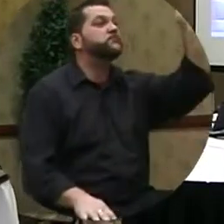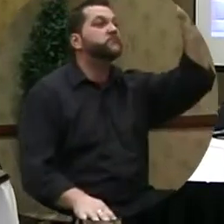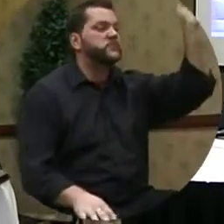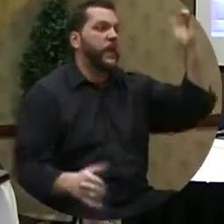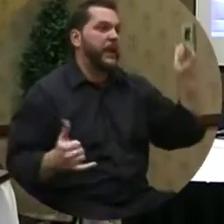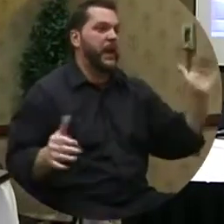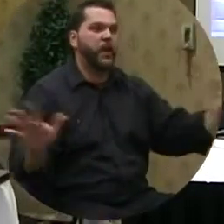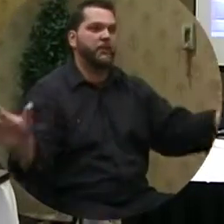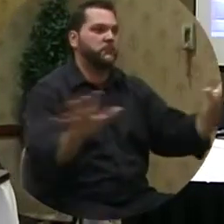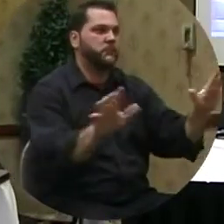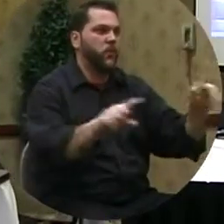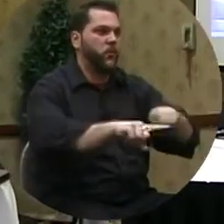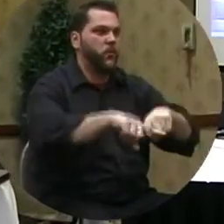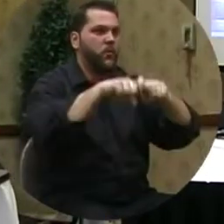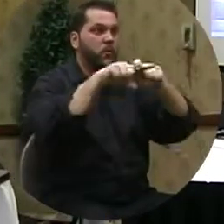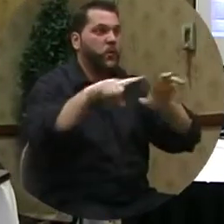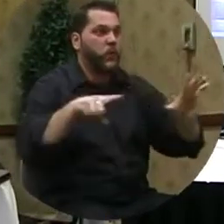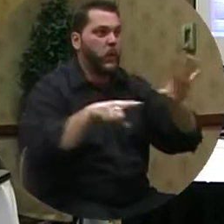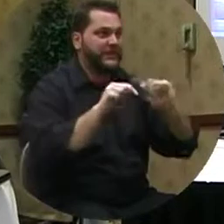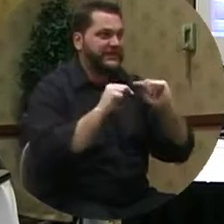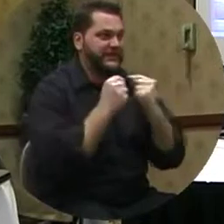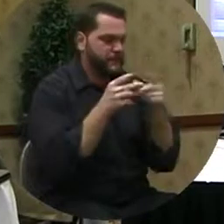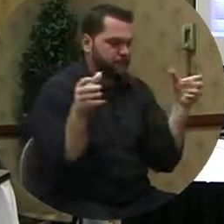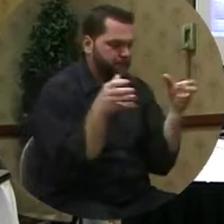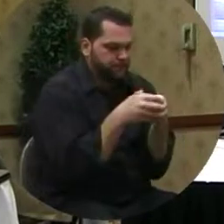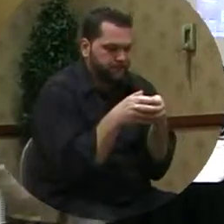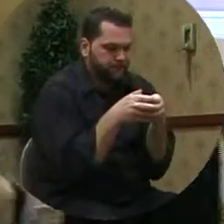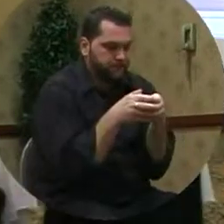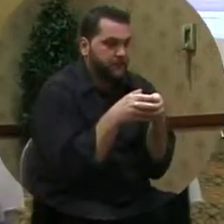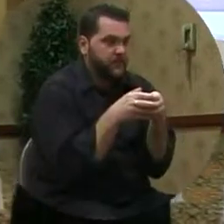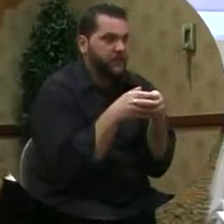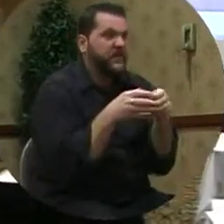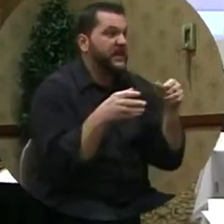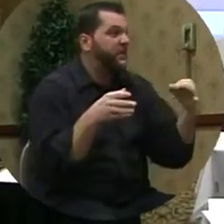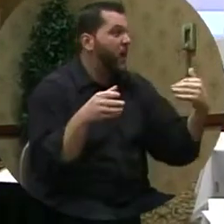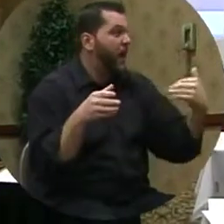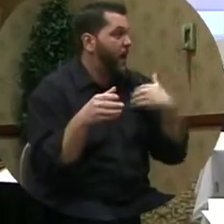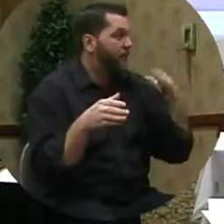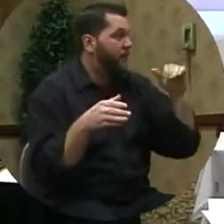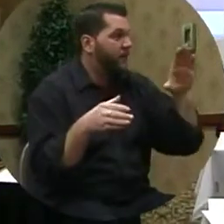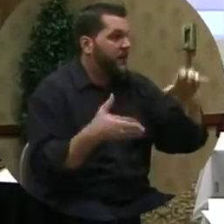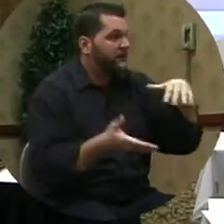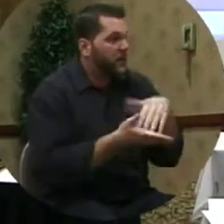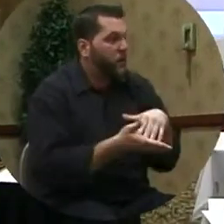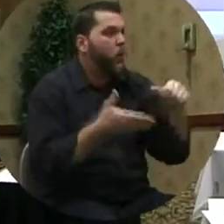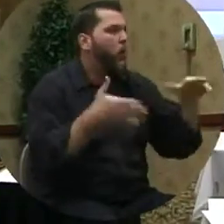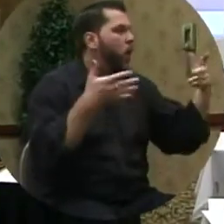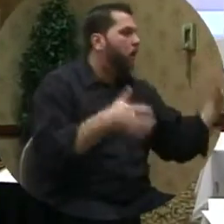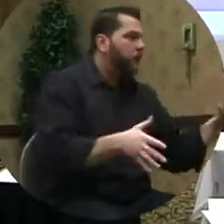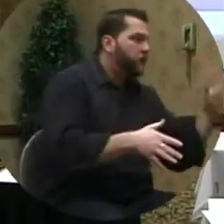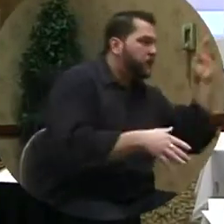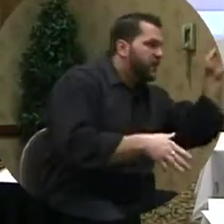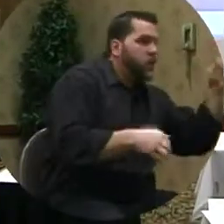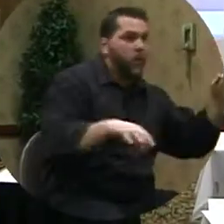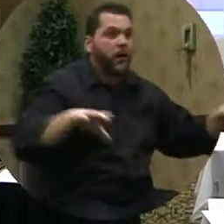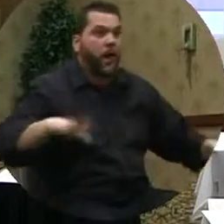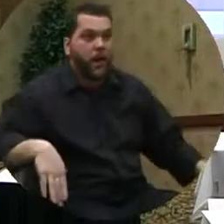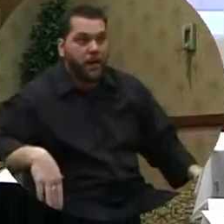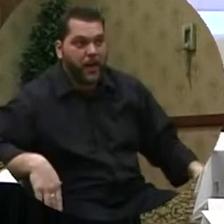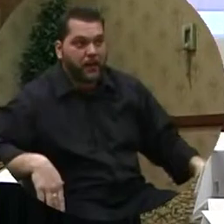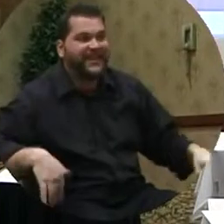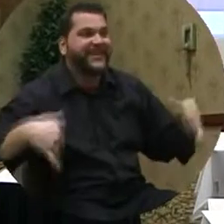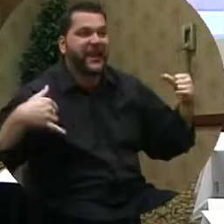your team right now, if you presented a case study, if you've got a case study or have presented one already or you haven't done one,